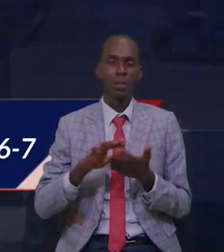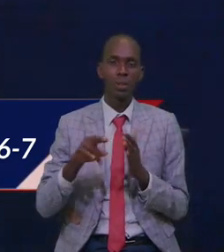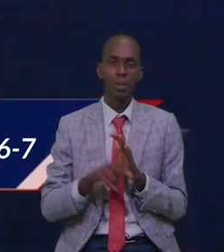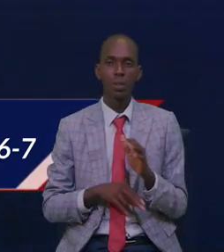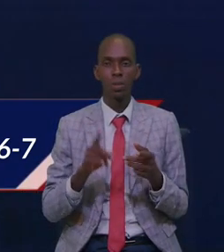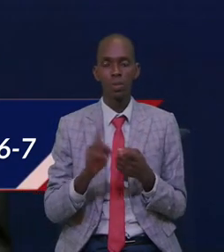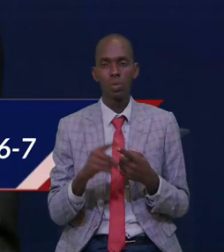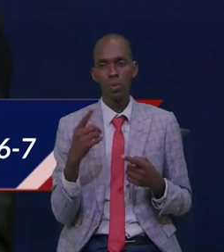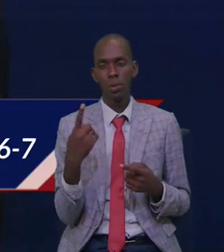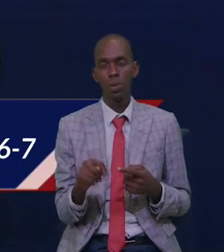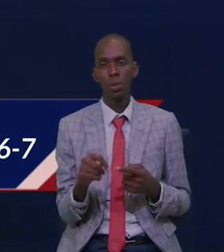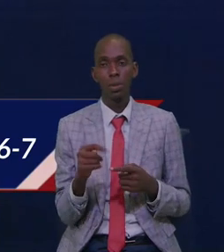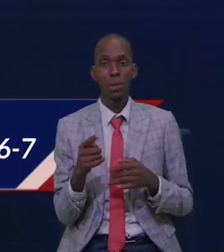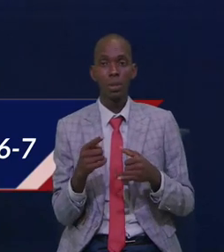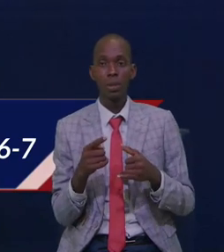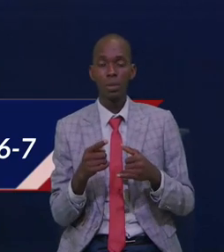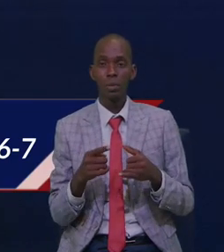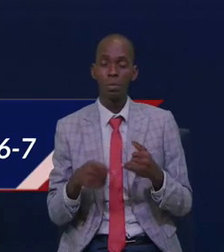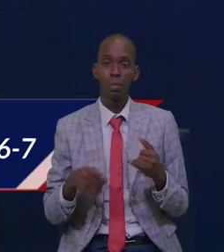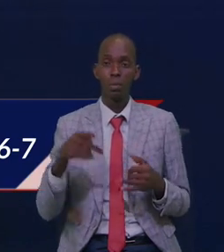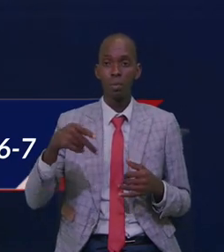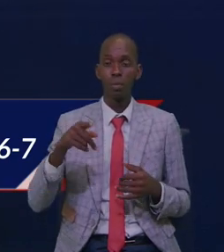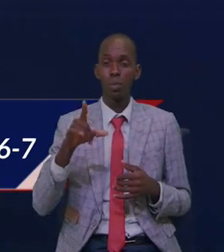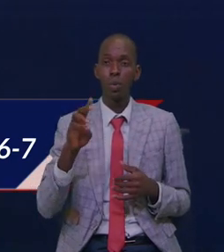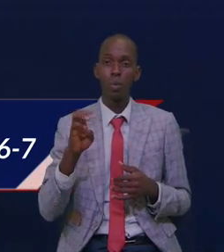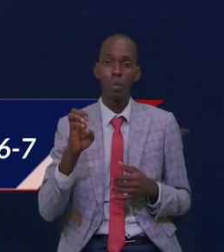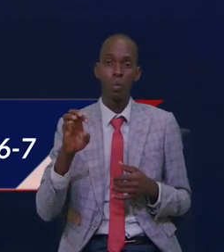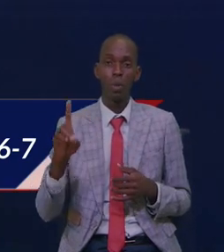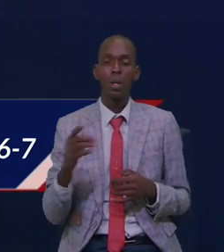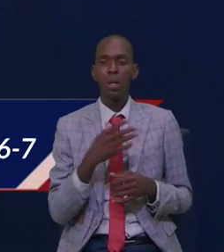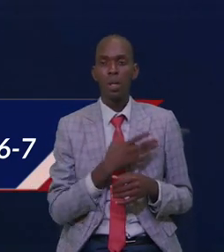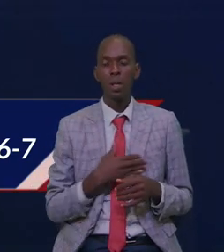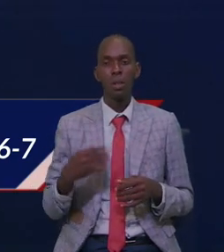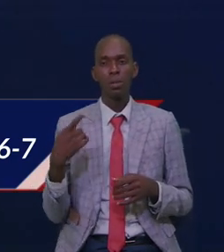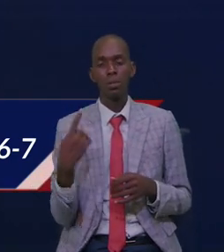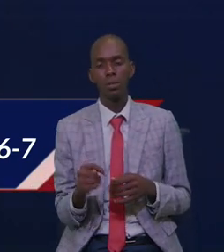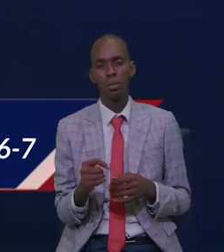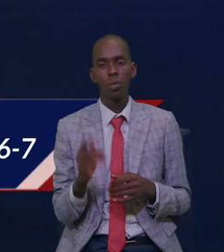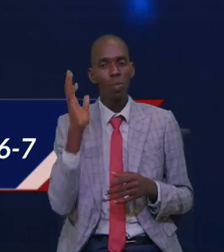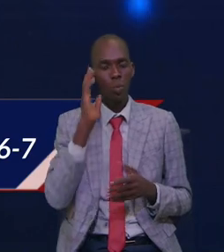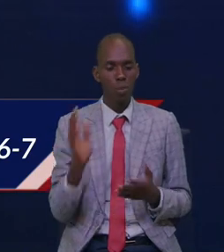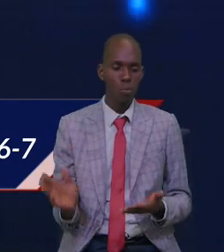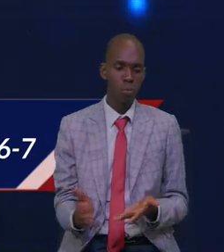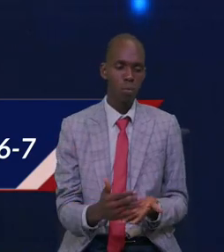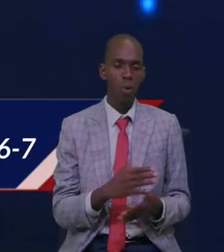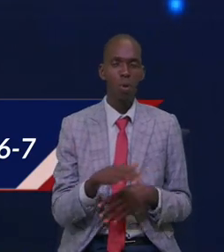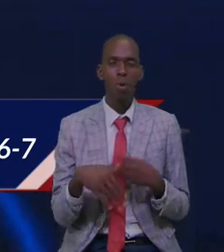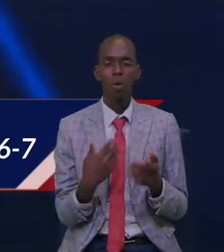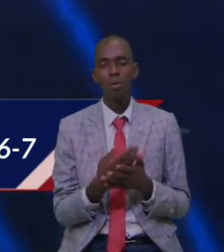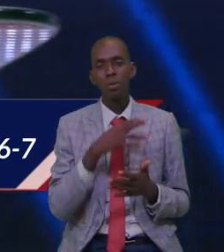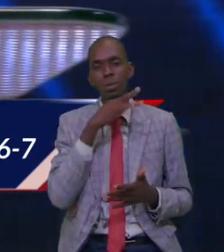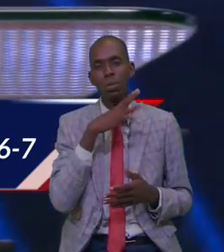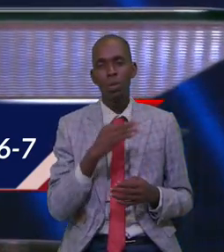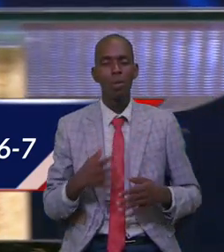the plummet, and the hail shall sweep away the refuge of life. The people